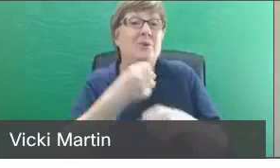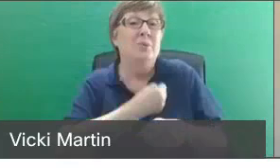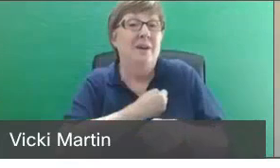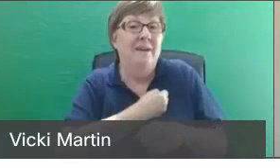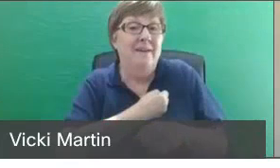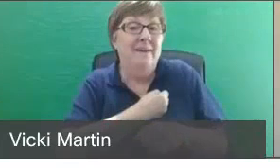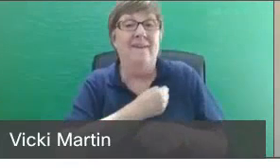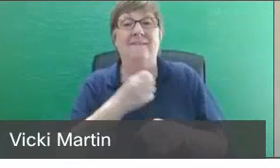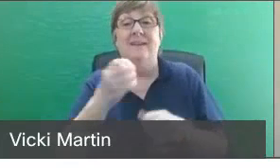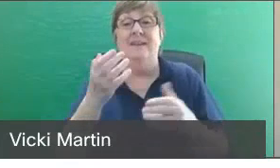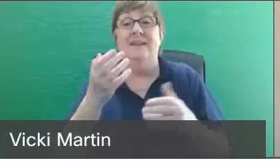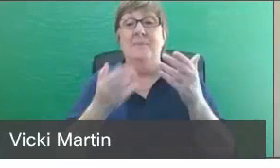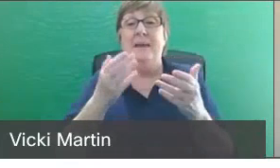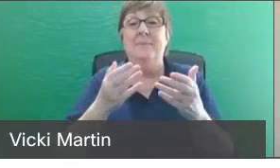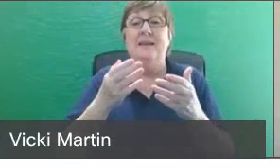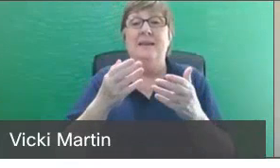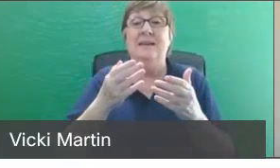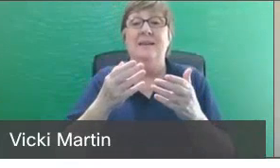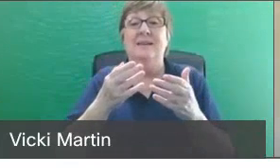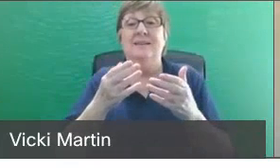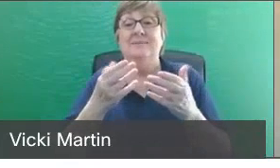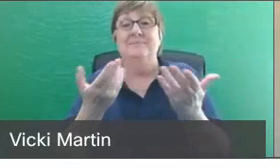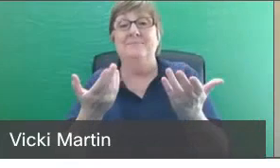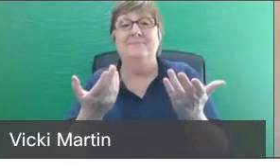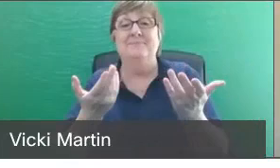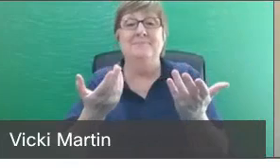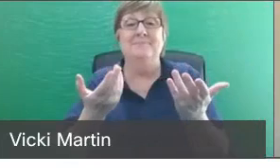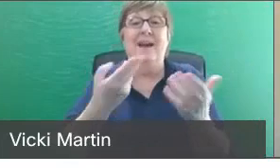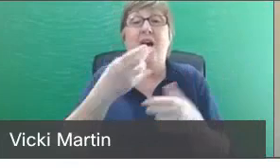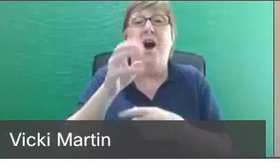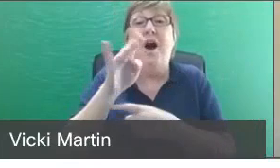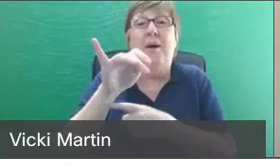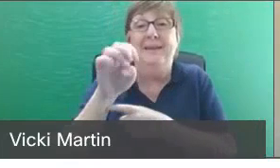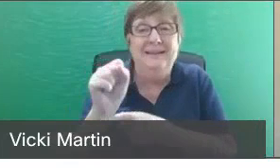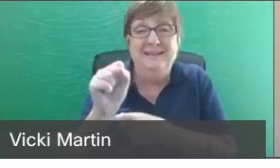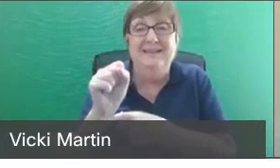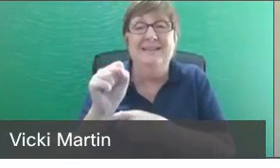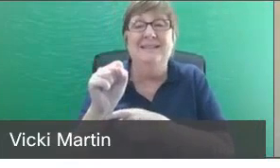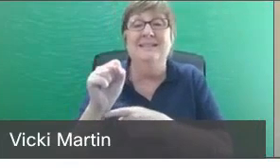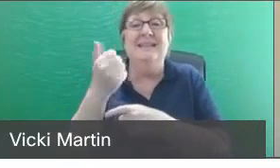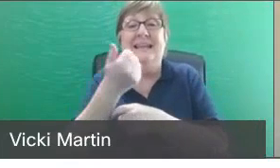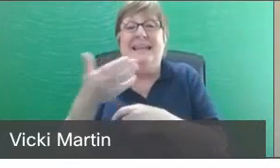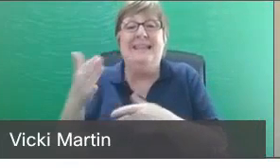skating, anything like that, anything that can be an outlet for managing stress and